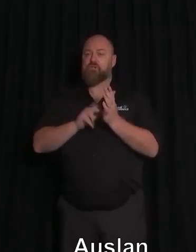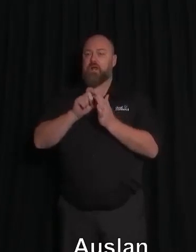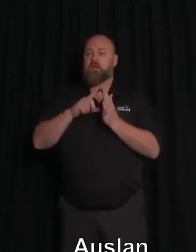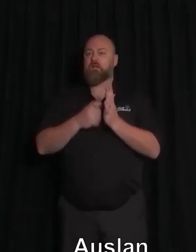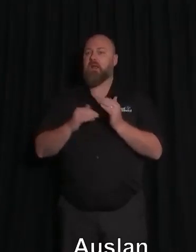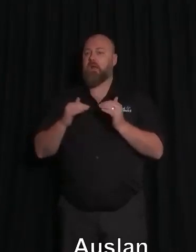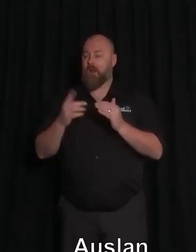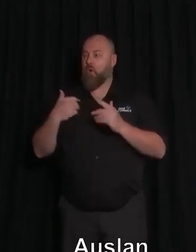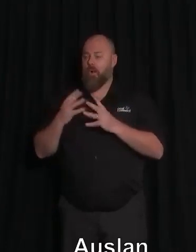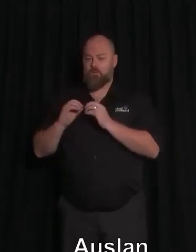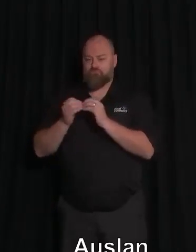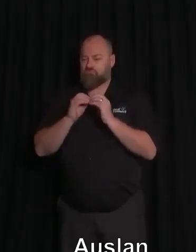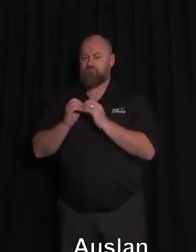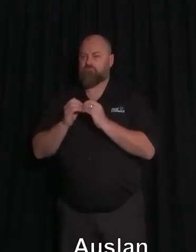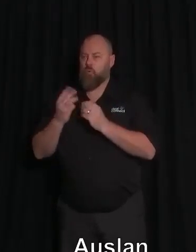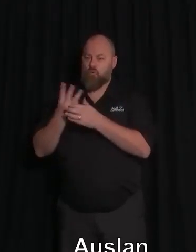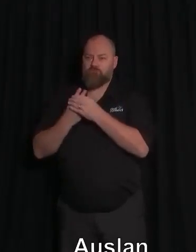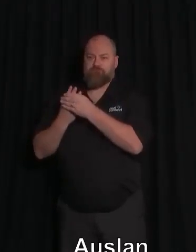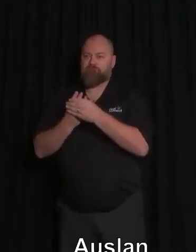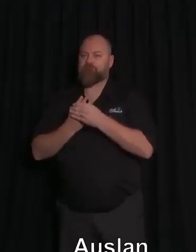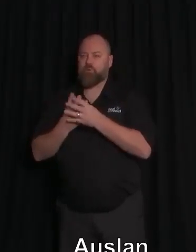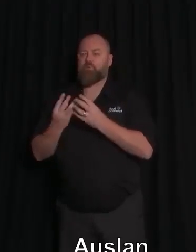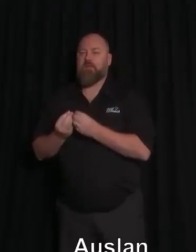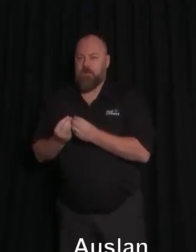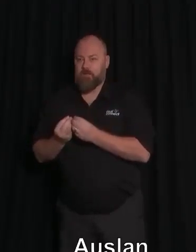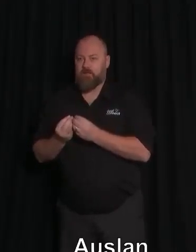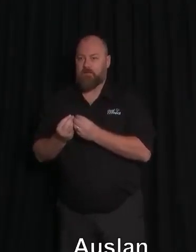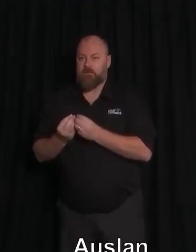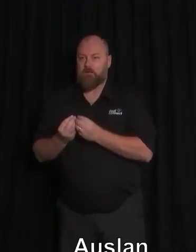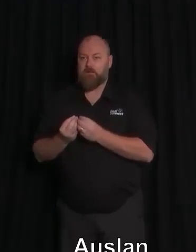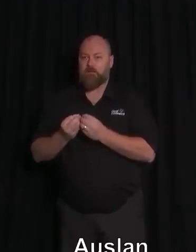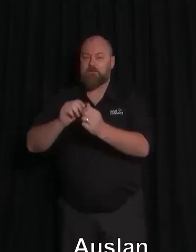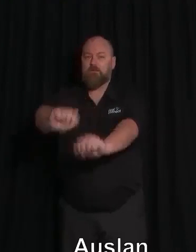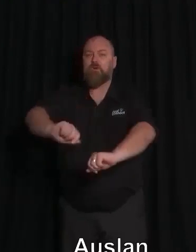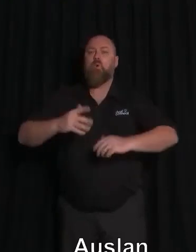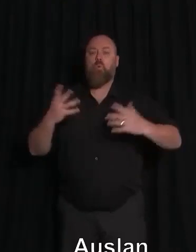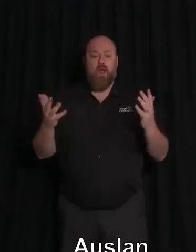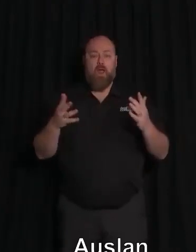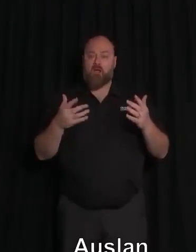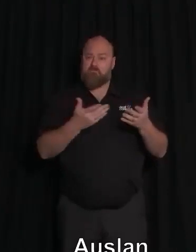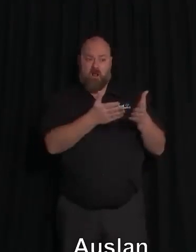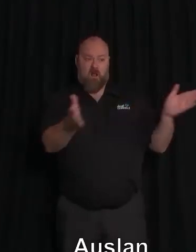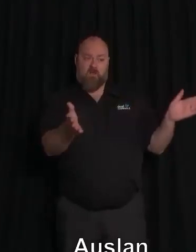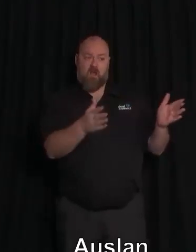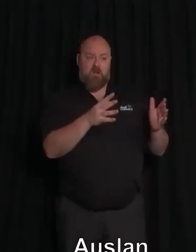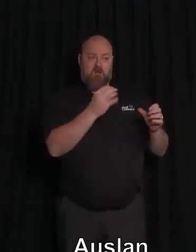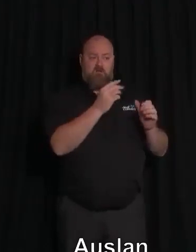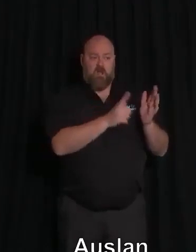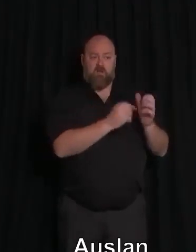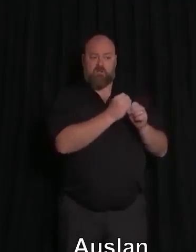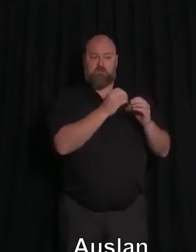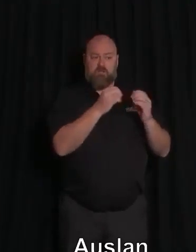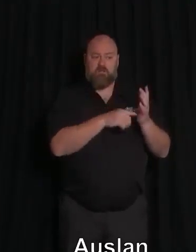at par with each other. It's been always gone together, whereas in the wider LGBTI movement, trans persons have